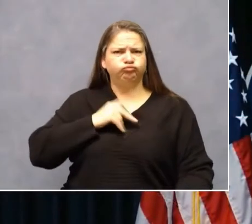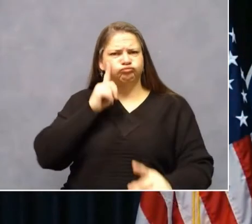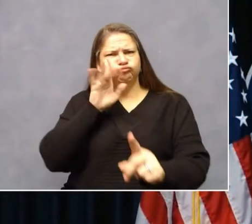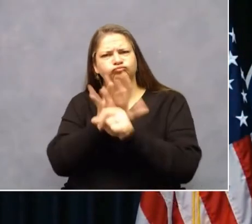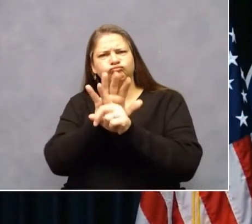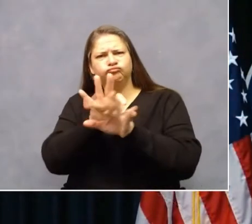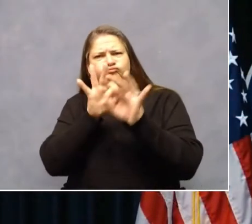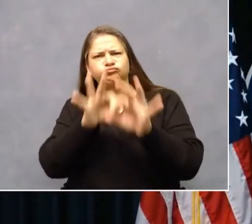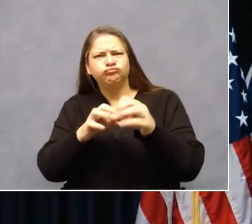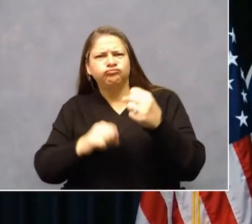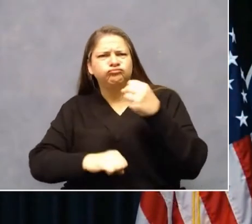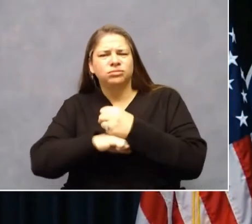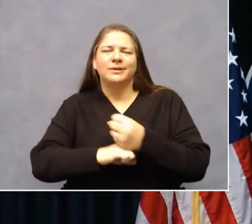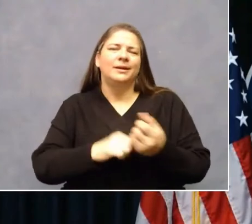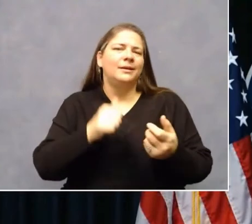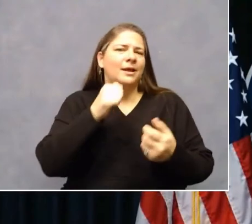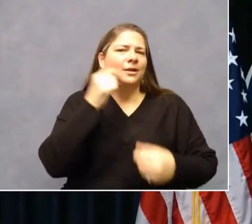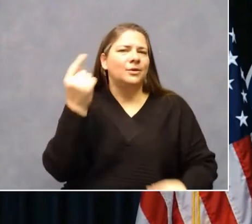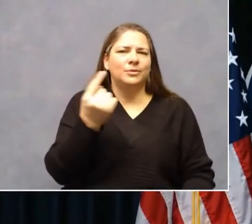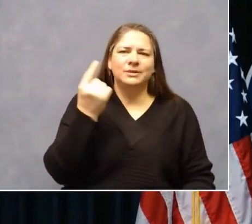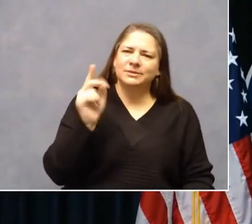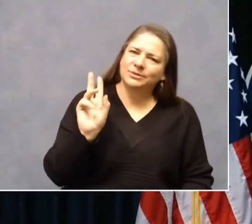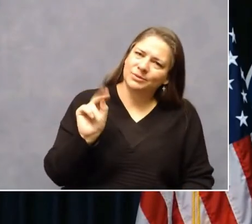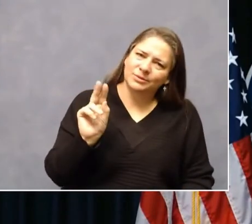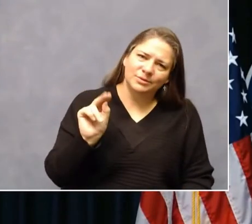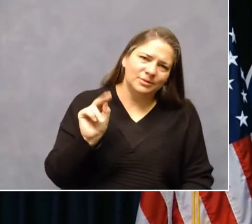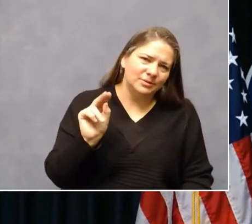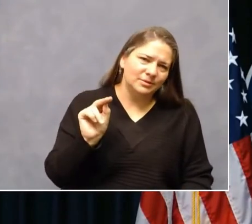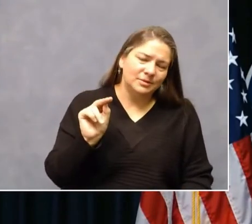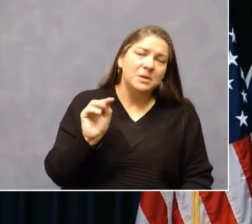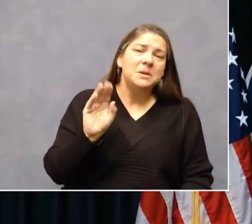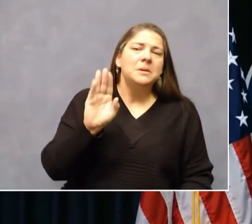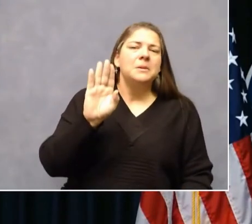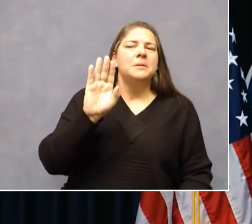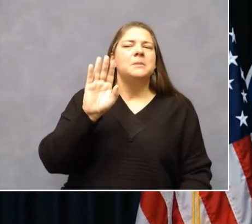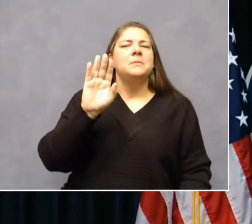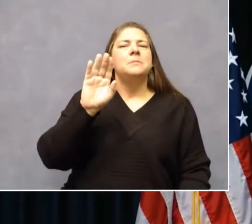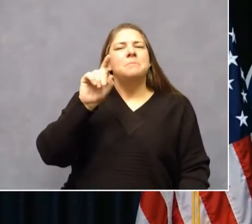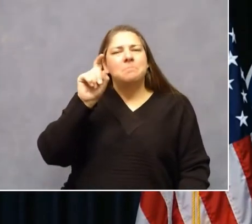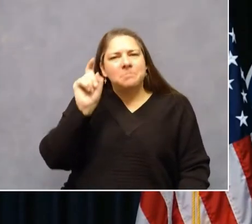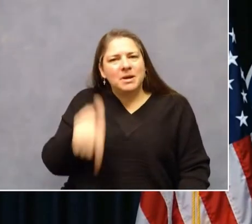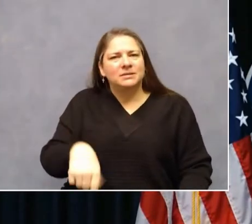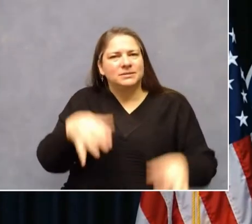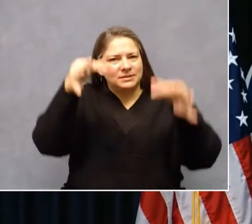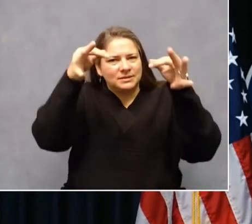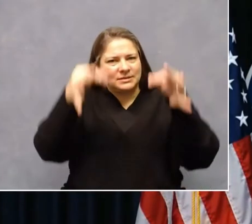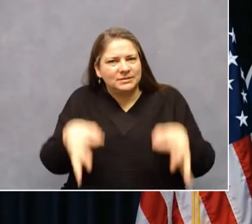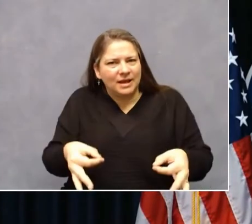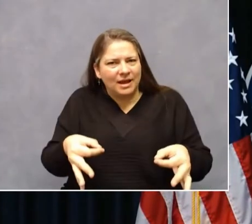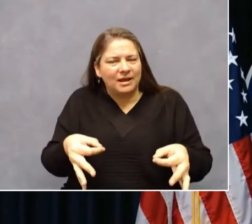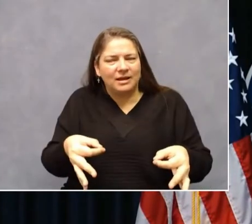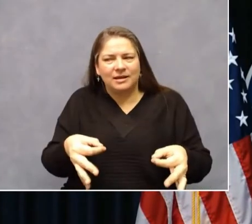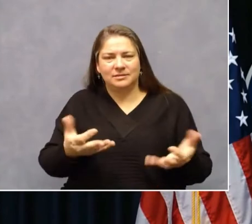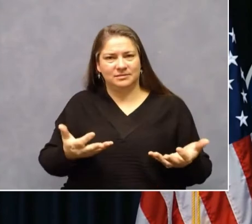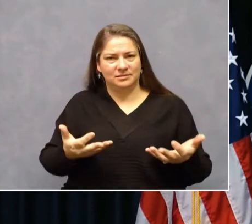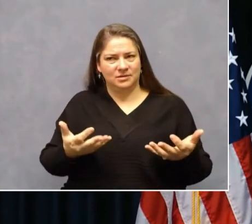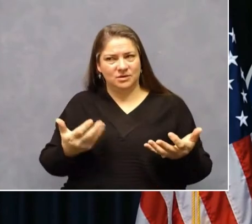we make the decision. And whether we are going to let our fellow Kentuckians become sick